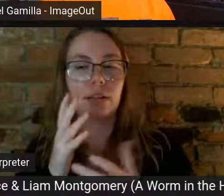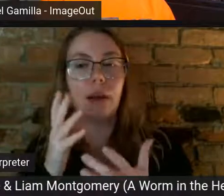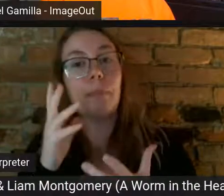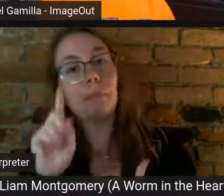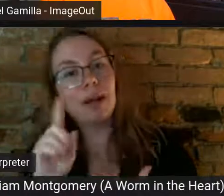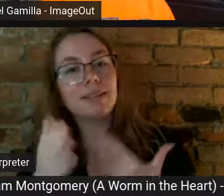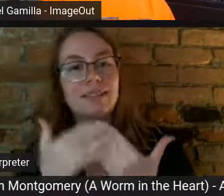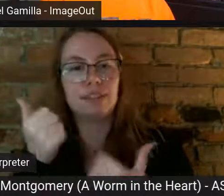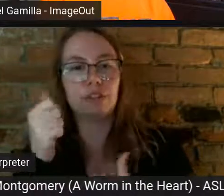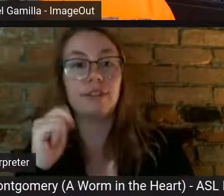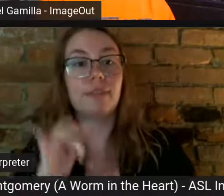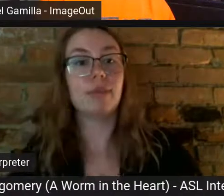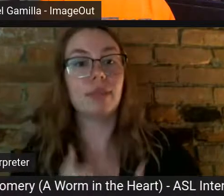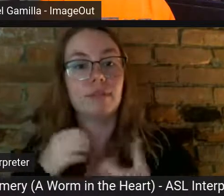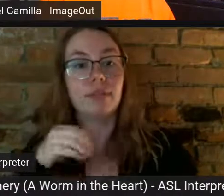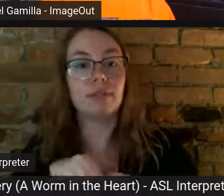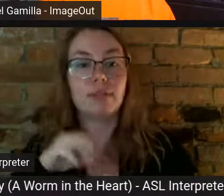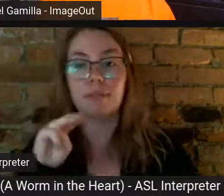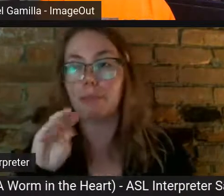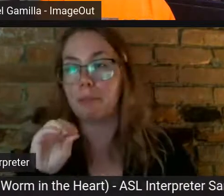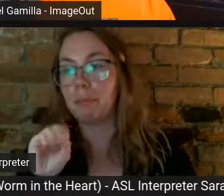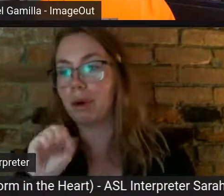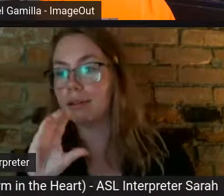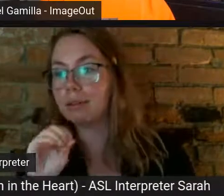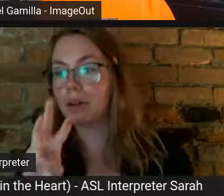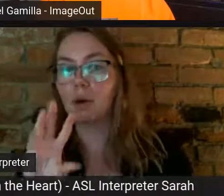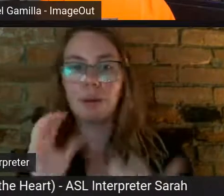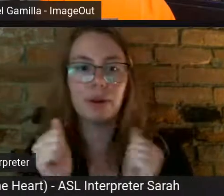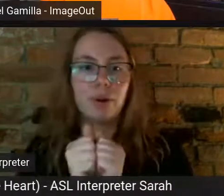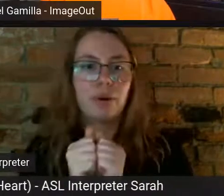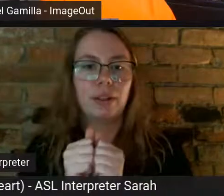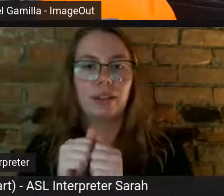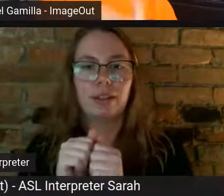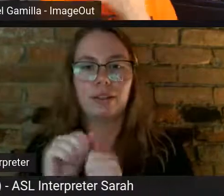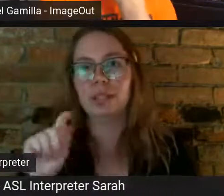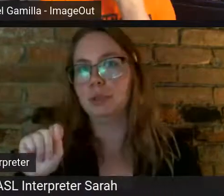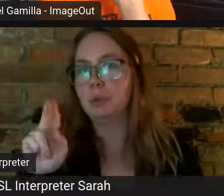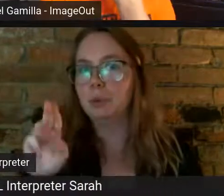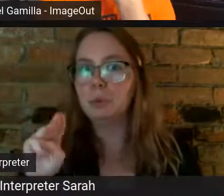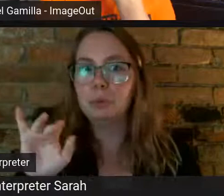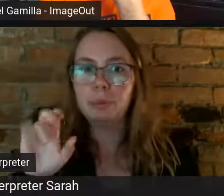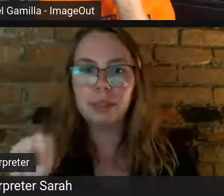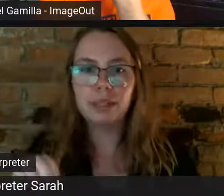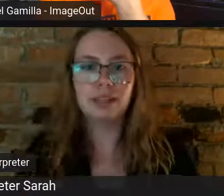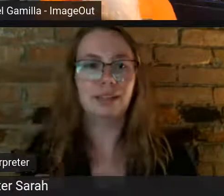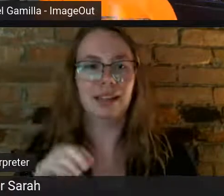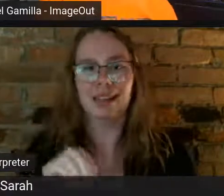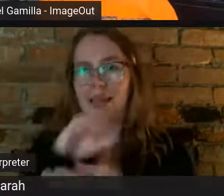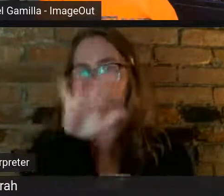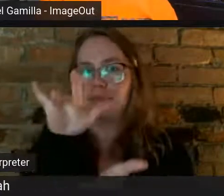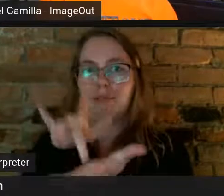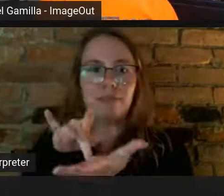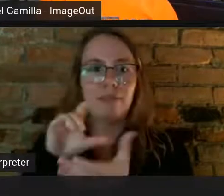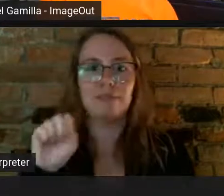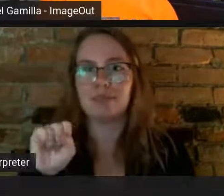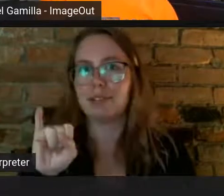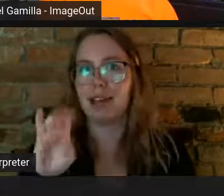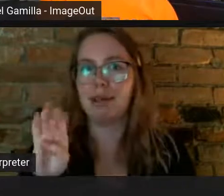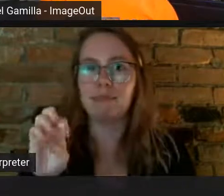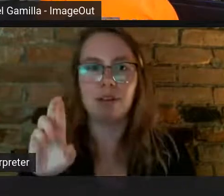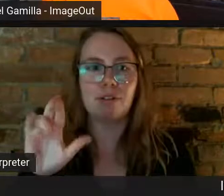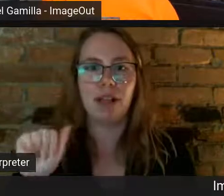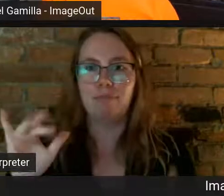living in Moscow than it will if you're living in Tumen or Yekaterinburg in the heart of Siberia. So it was very much